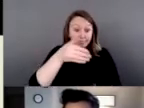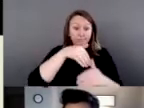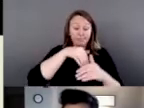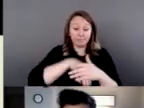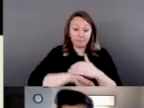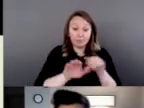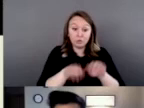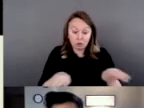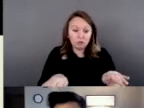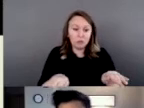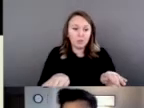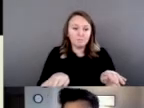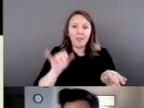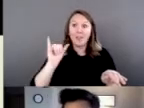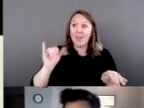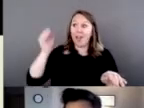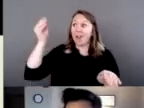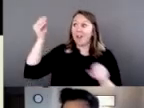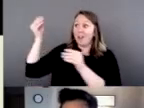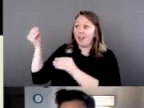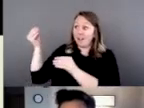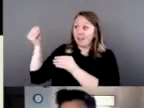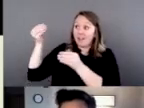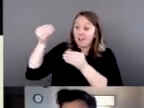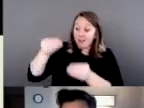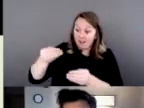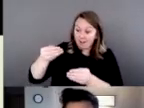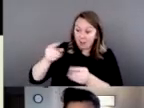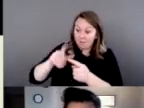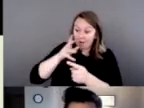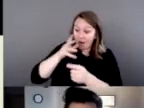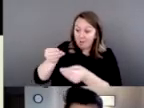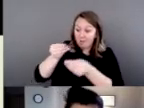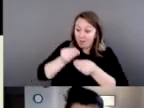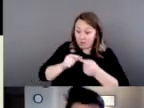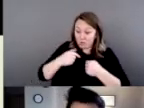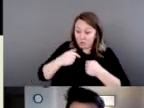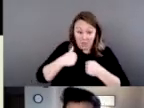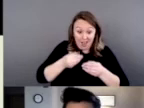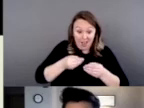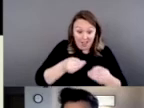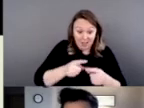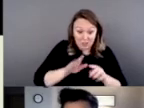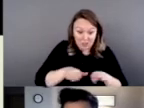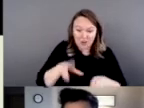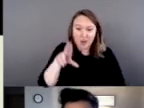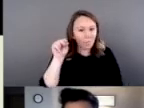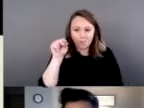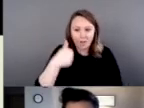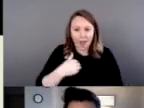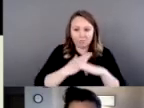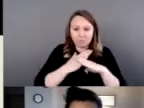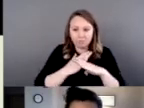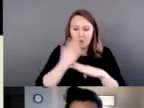right to respond to negative behavior with violence. So just a little real